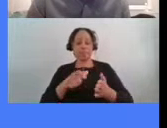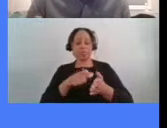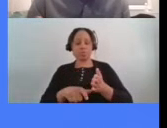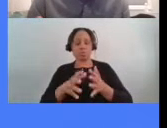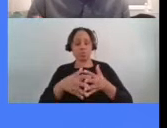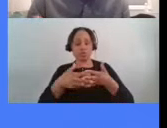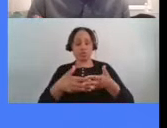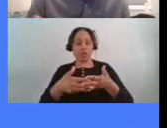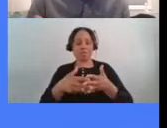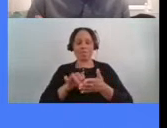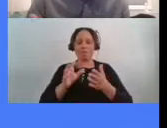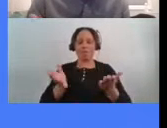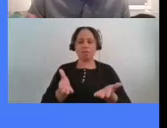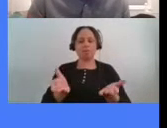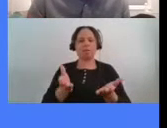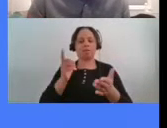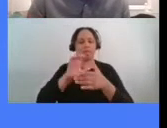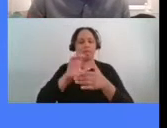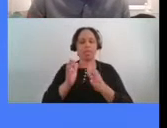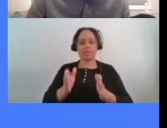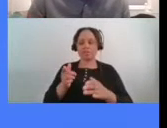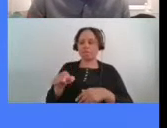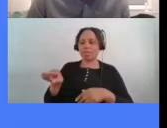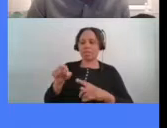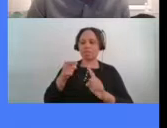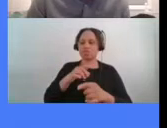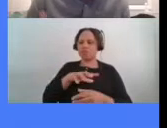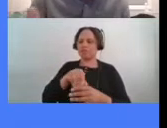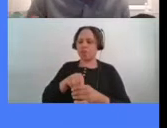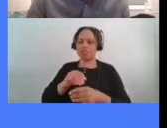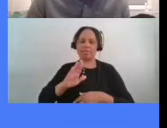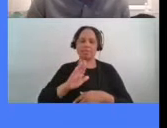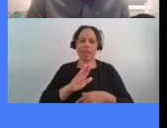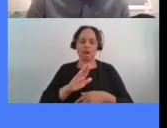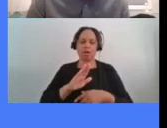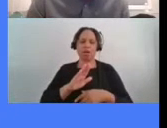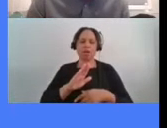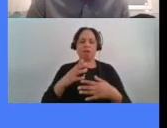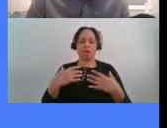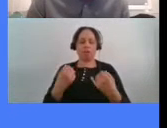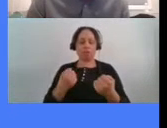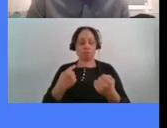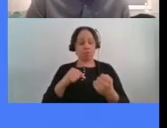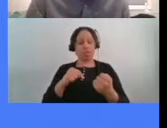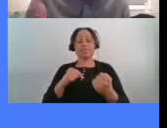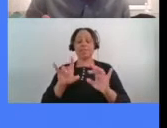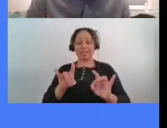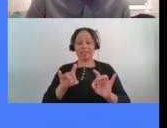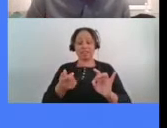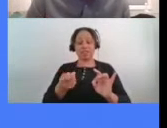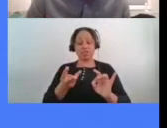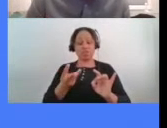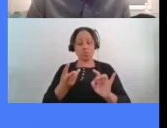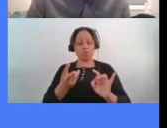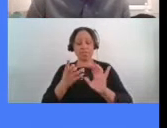believers to be active participants in their own health. We've selected just a few of the hadith from our Prophet listed